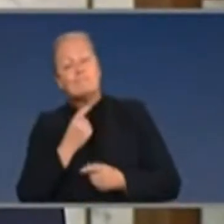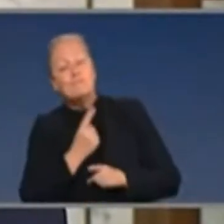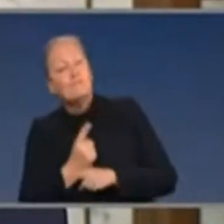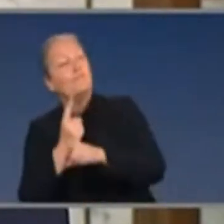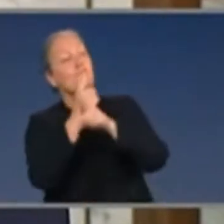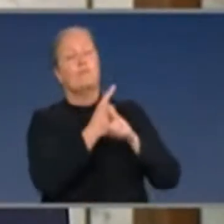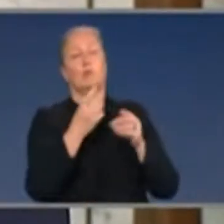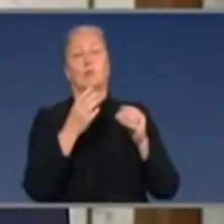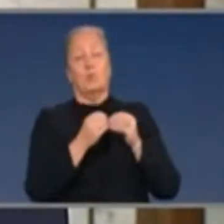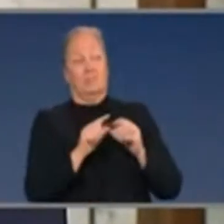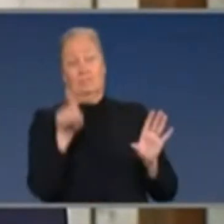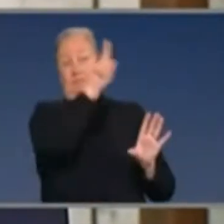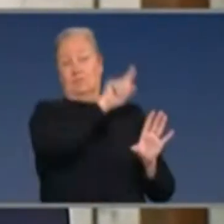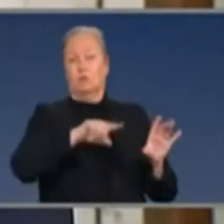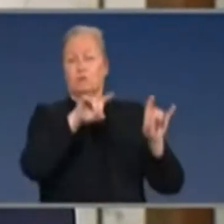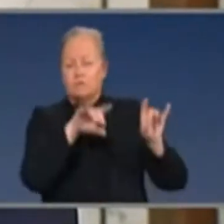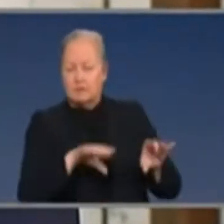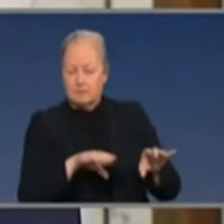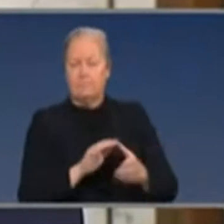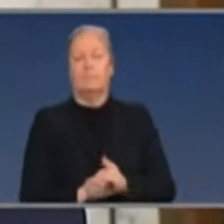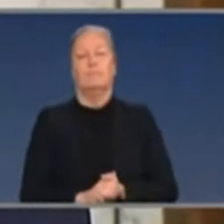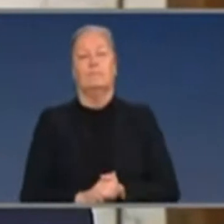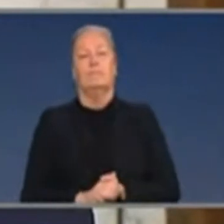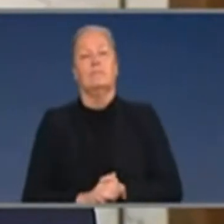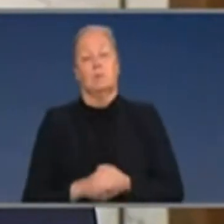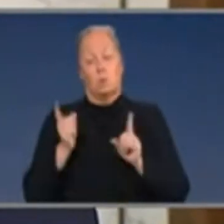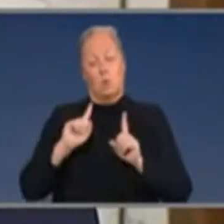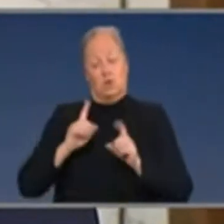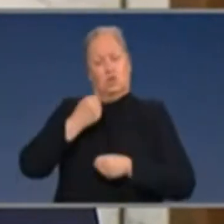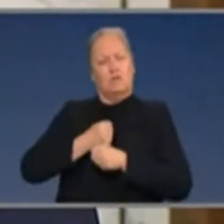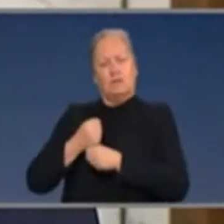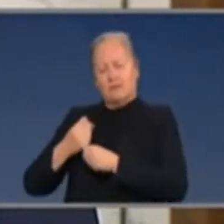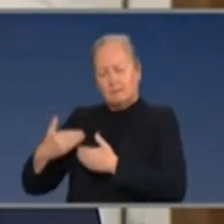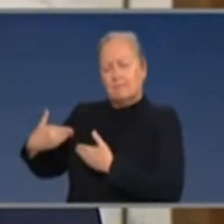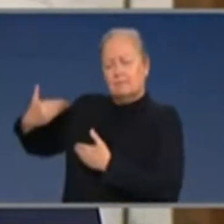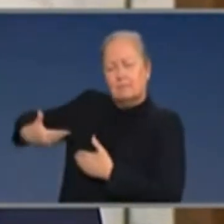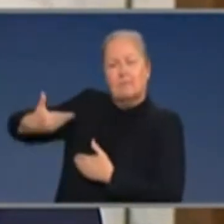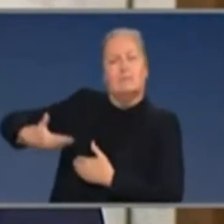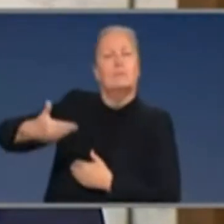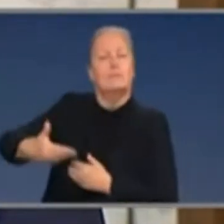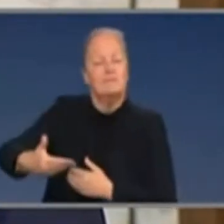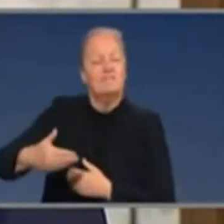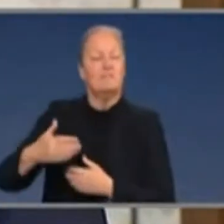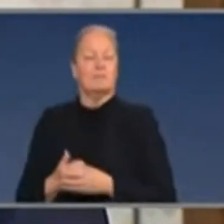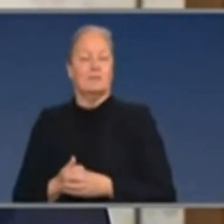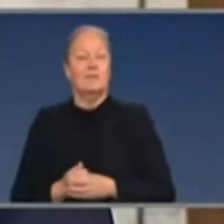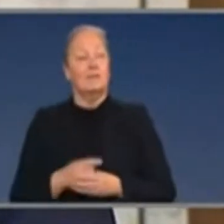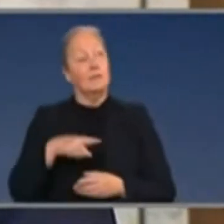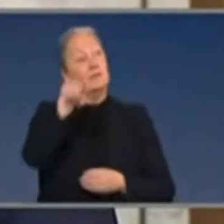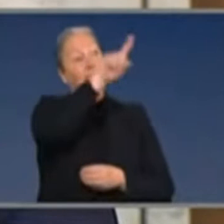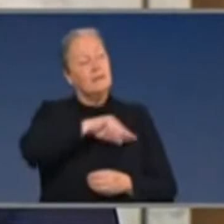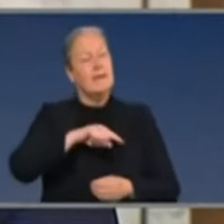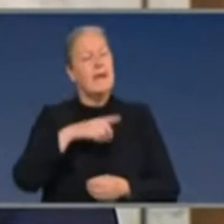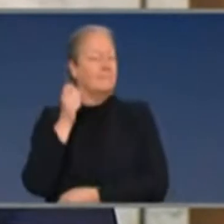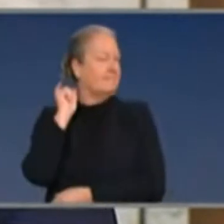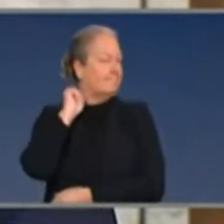and territories, the understanding of the intergenerational impact is now very conscious in the minds of state and territory